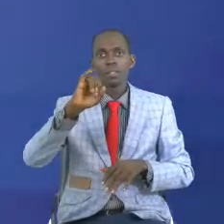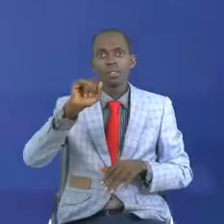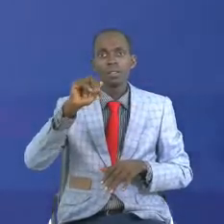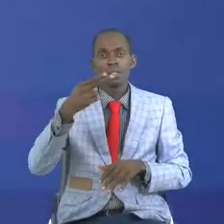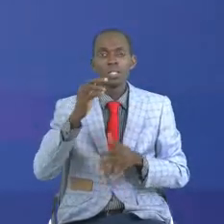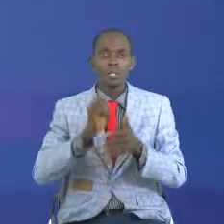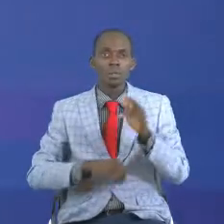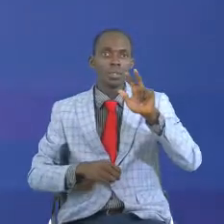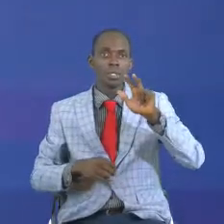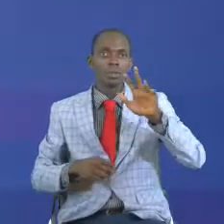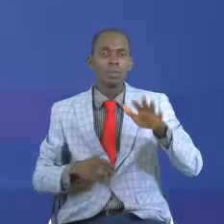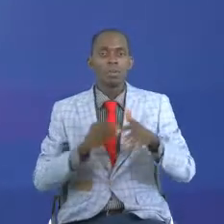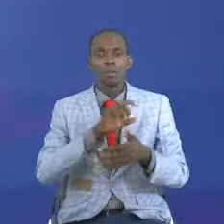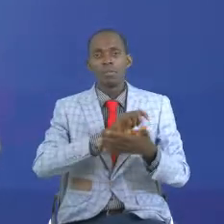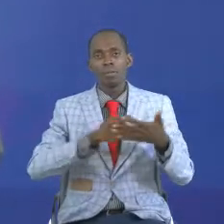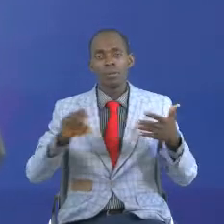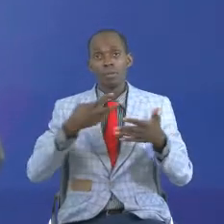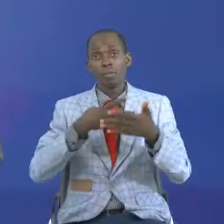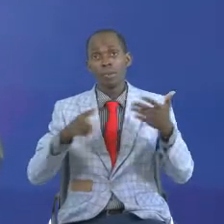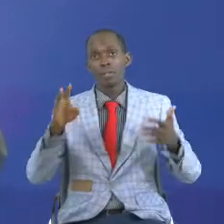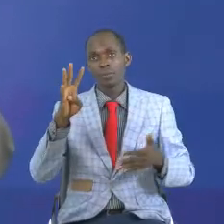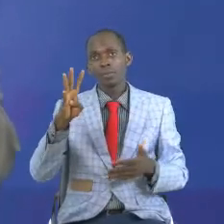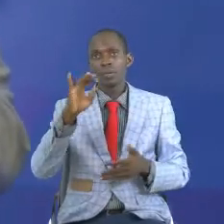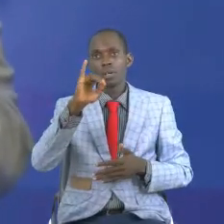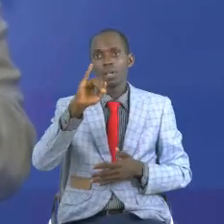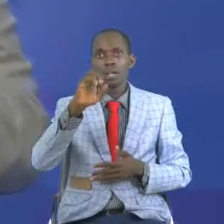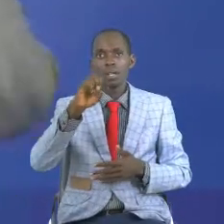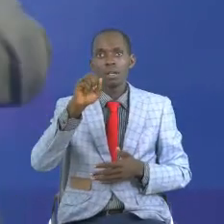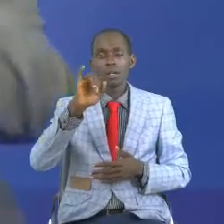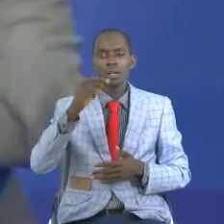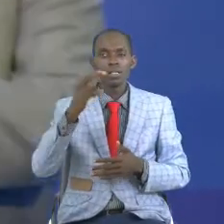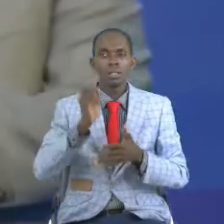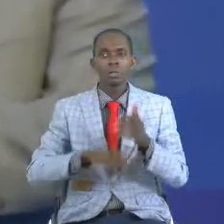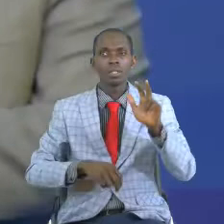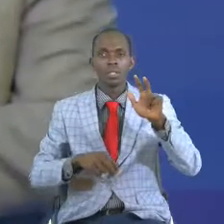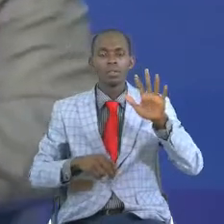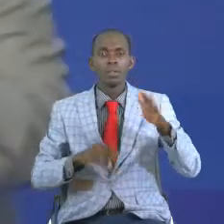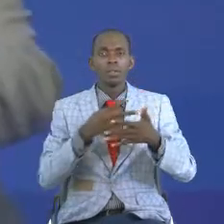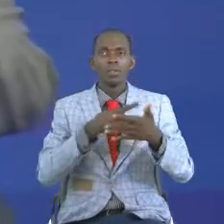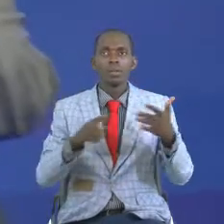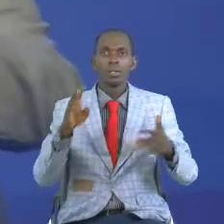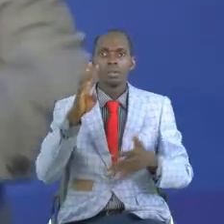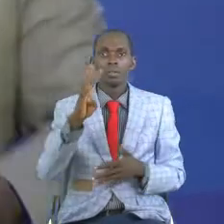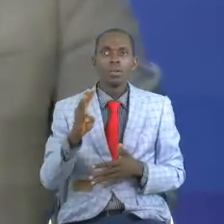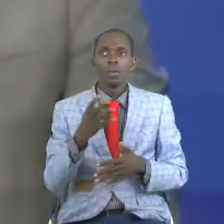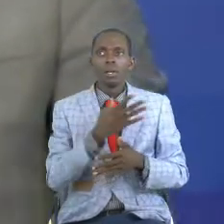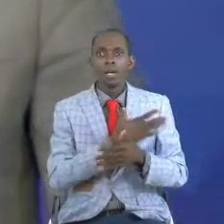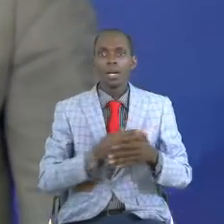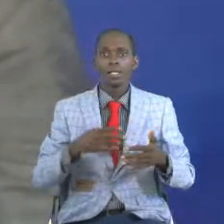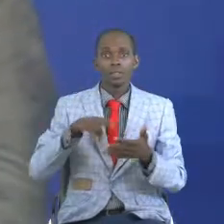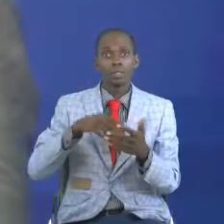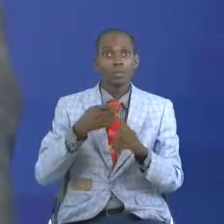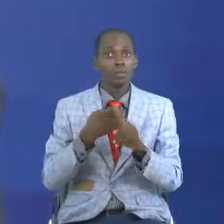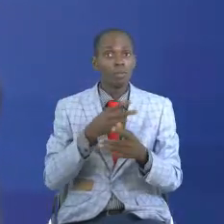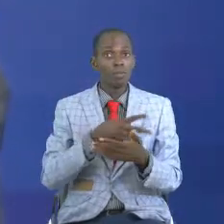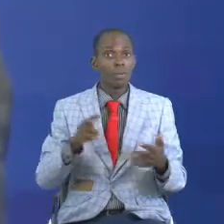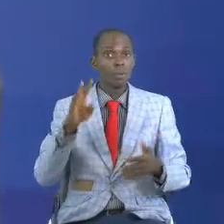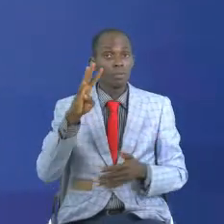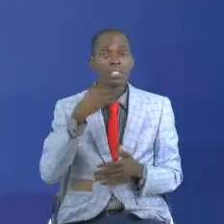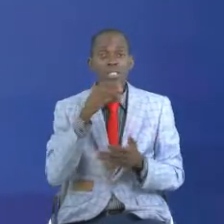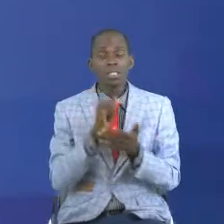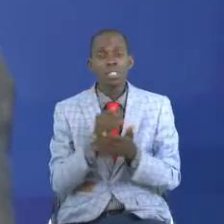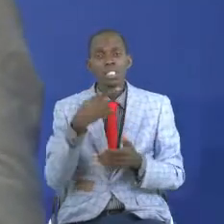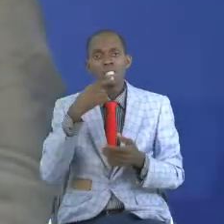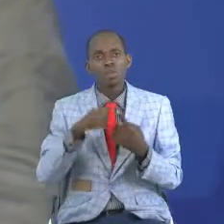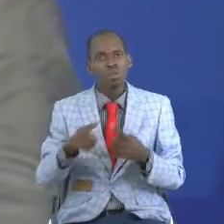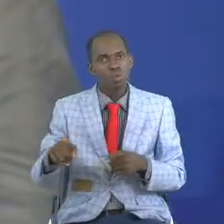reading from verse 4. Isaiah chapter 35. And we're reading from verse 4. It says, say to them that